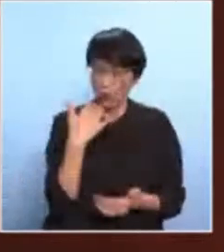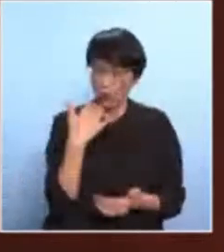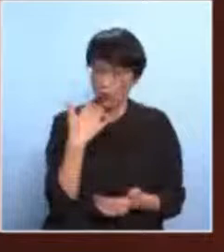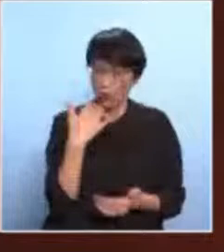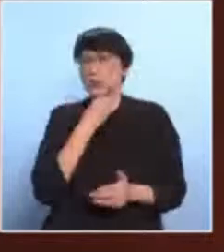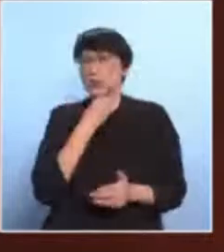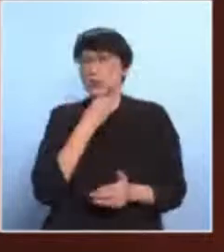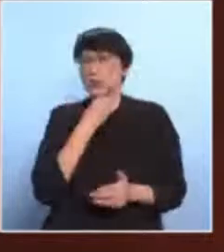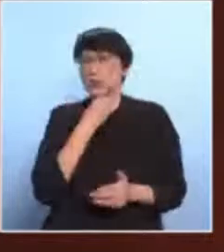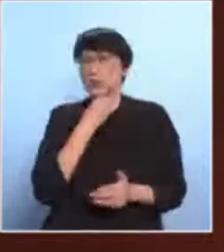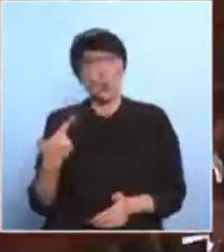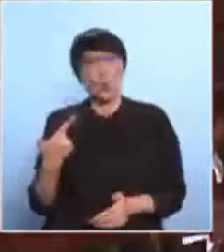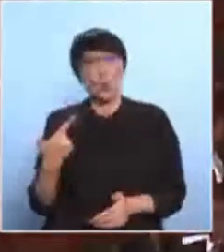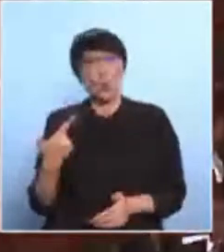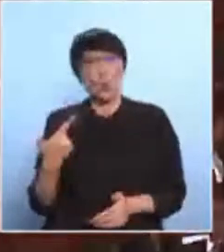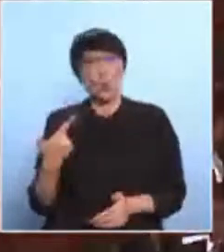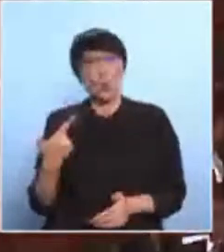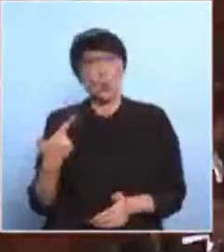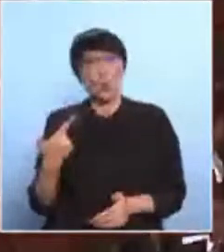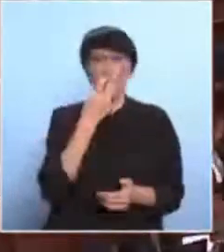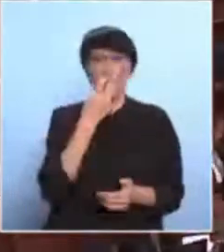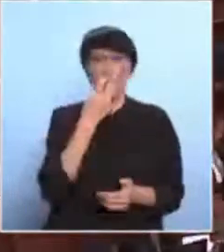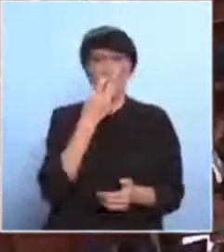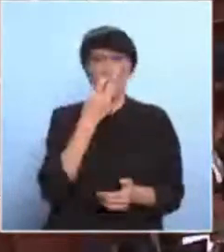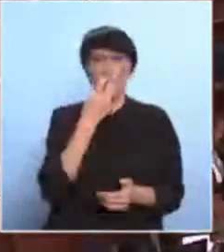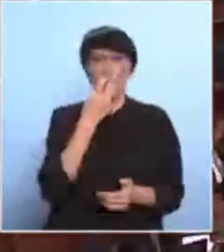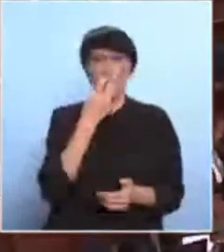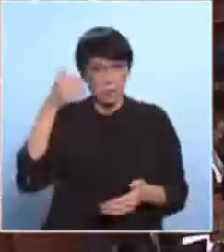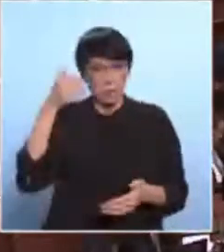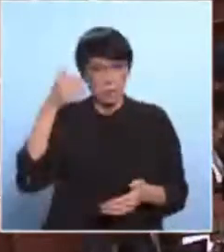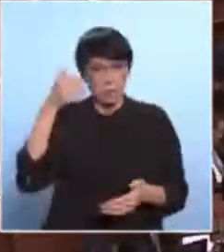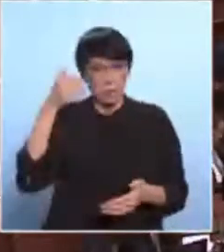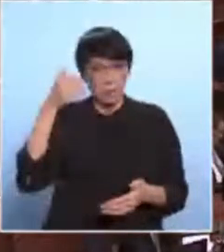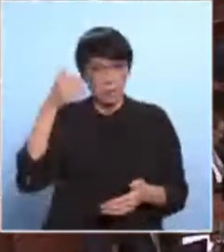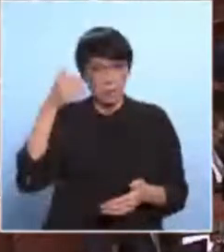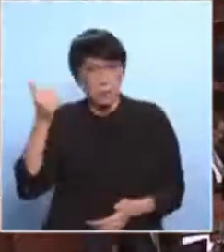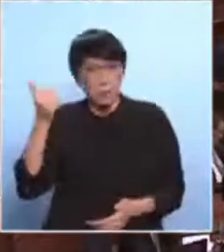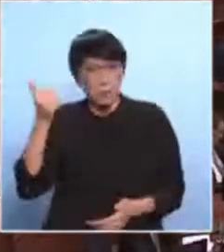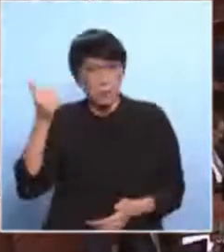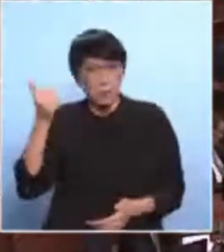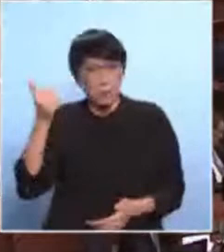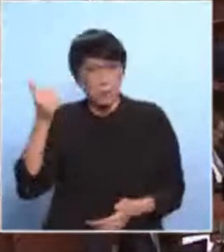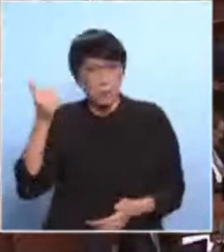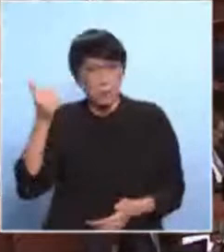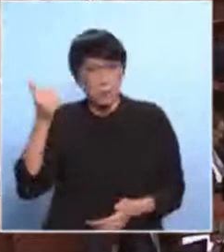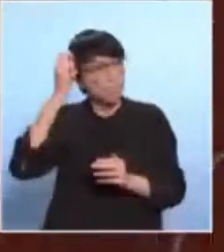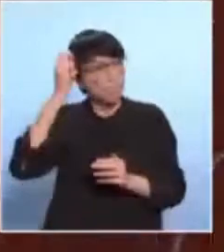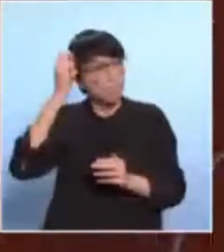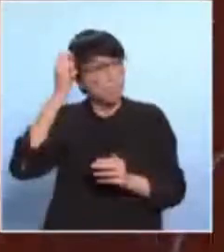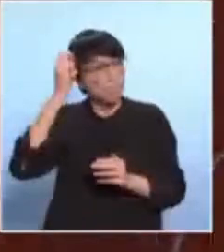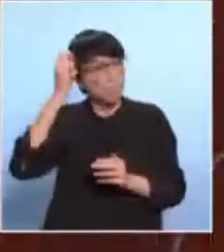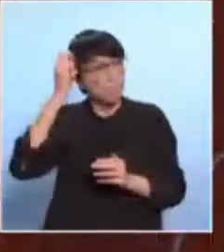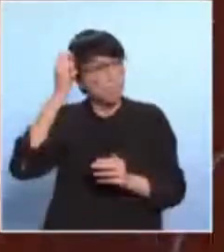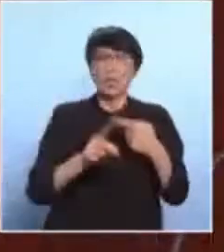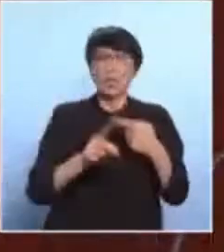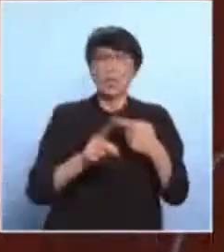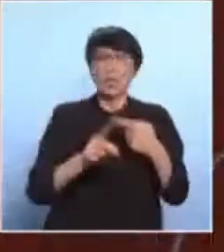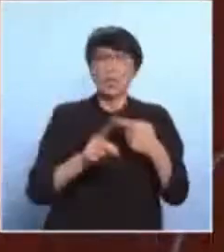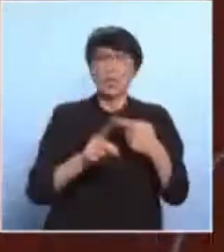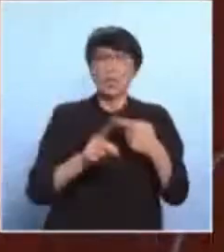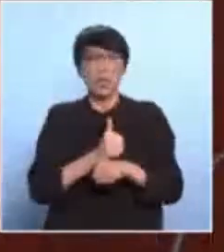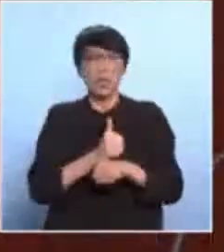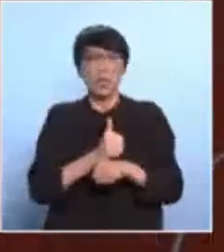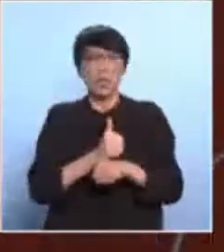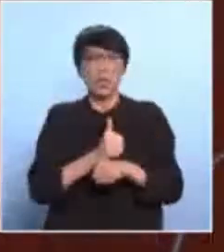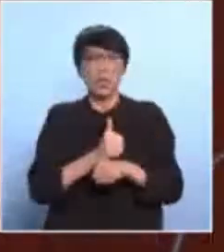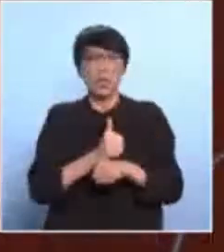and resilient, blessed with an innovative mindset, the people of Hong Kong have long turned crises into opportunities